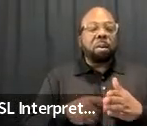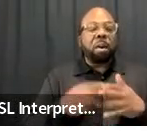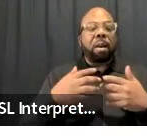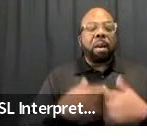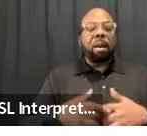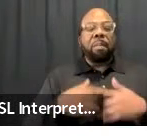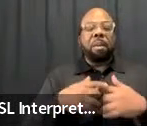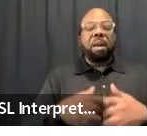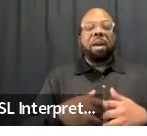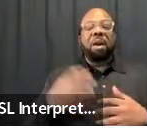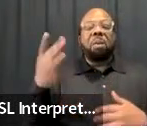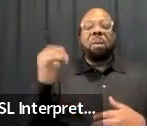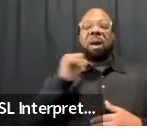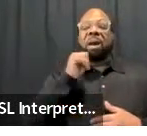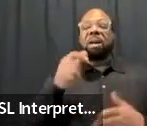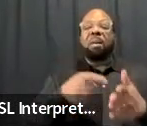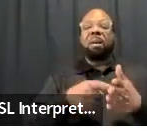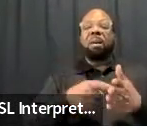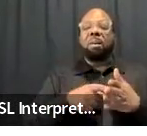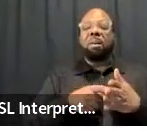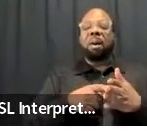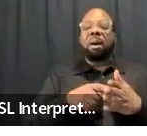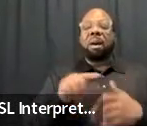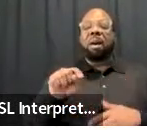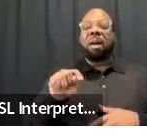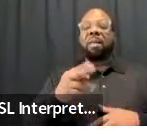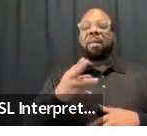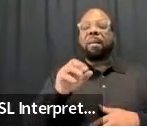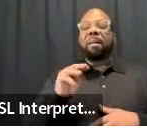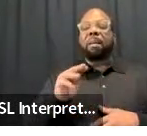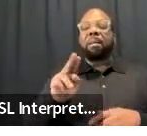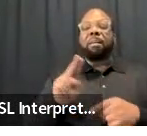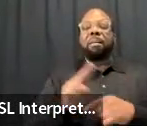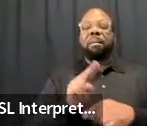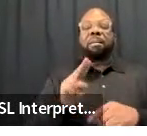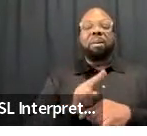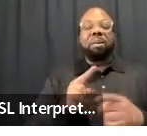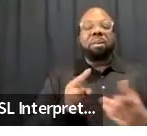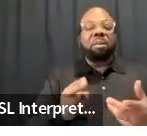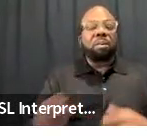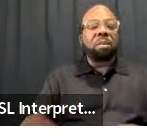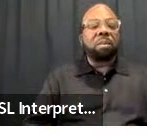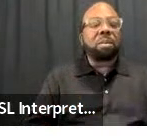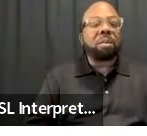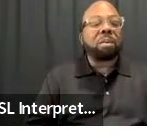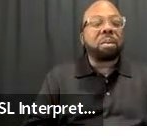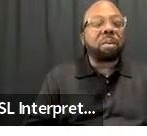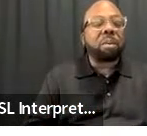then why not require them to reduce TDI impacts?